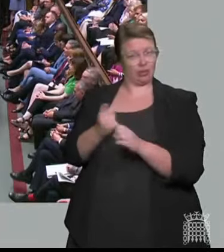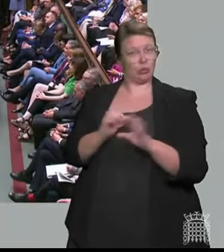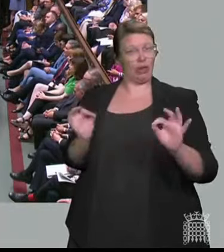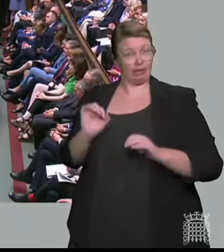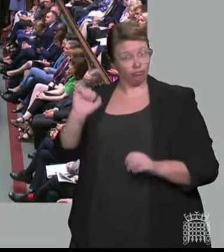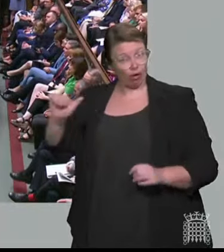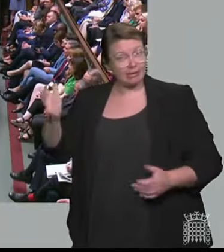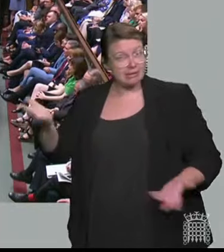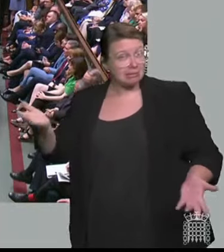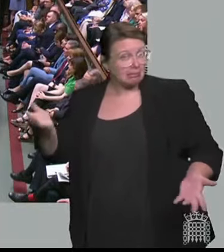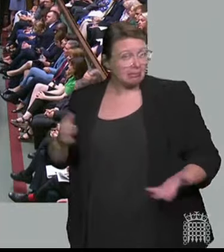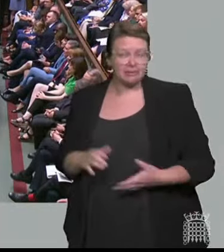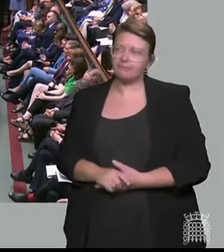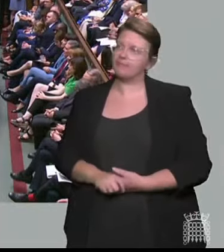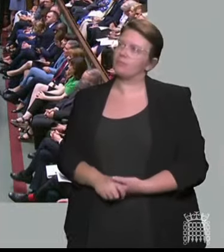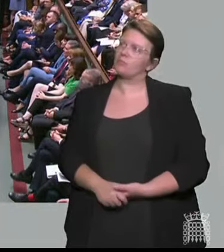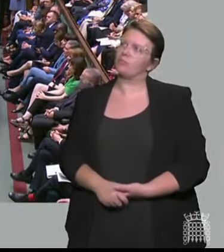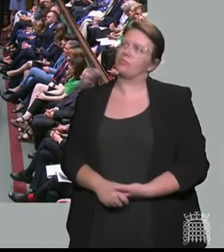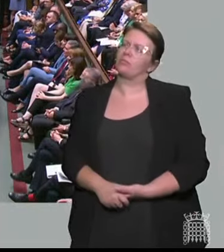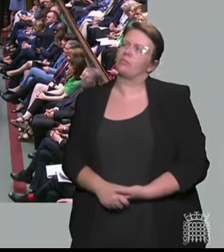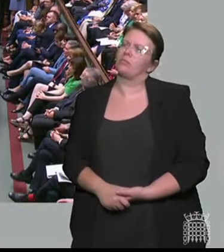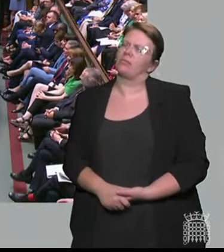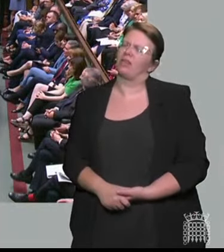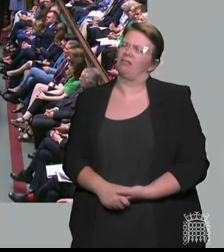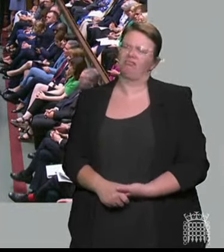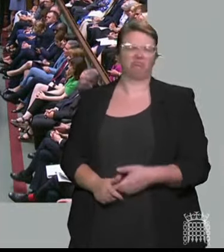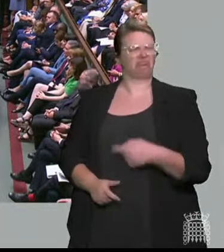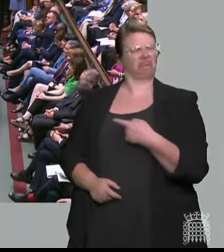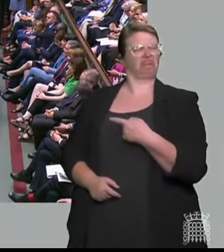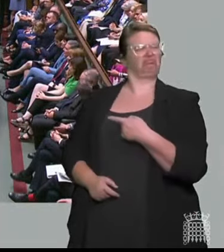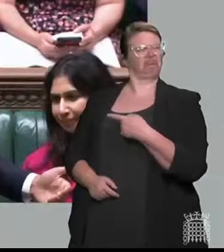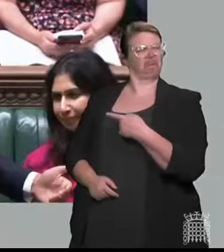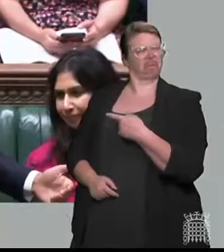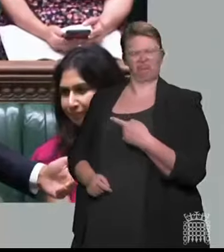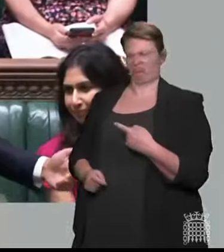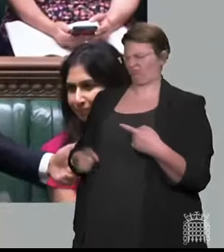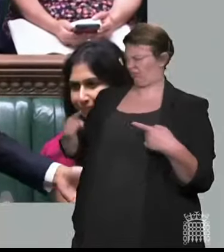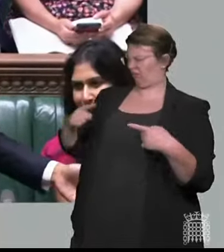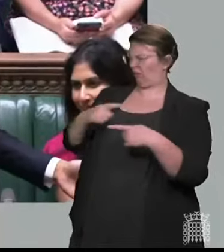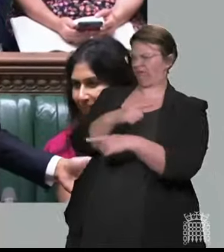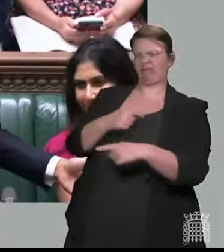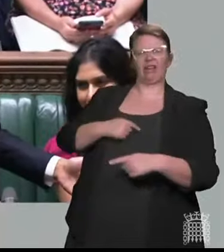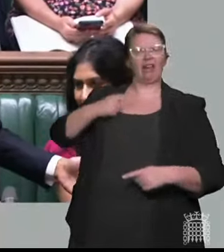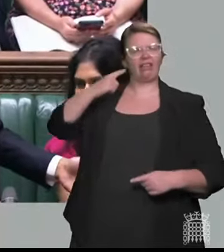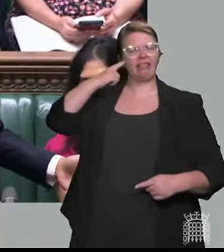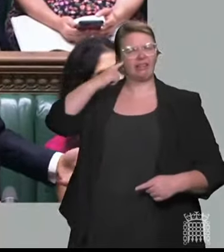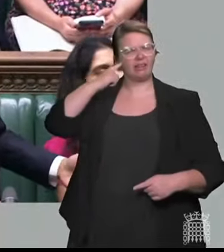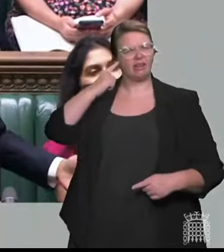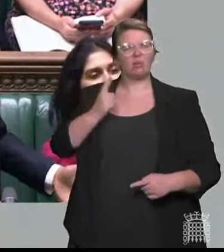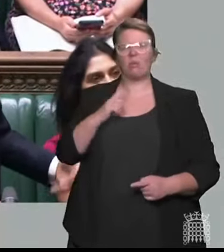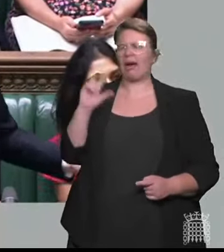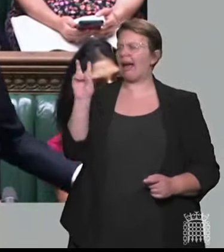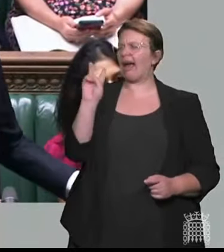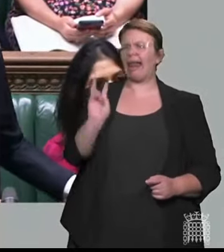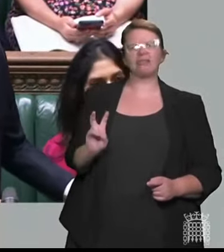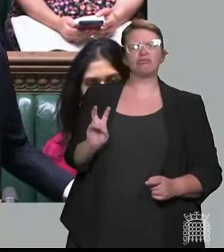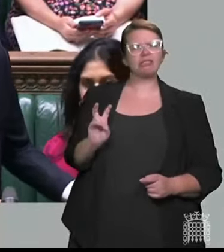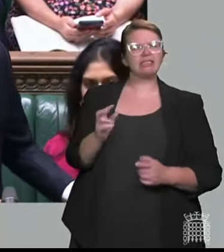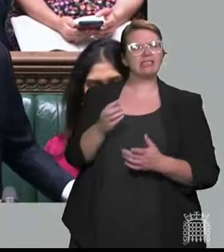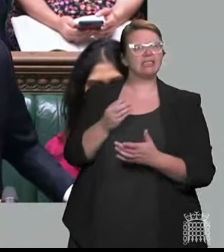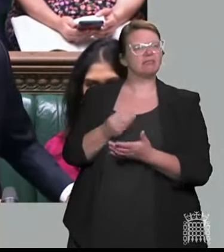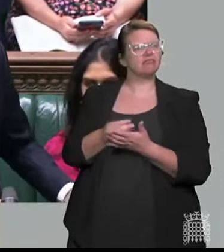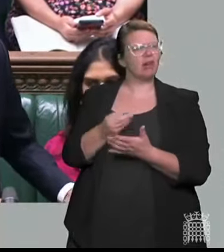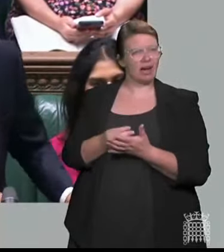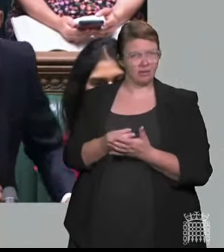Mr. Speaker, I think is a little bit out of practice, because when it comes to energy bills, what we have done is pay for around half of a